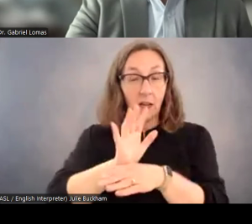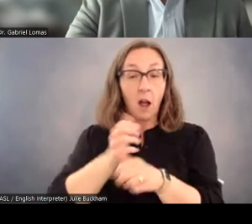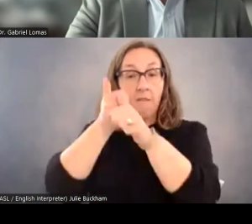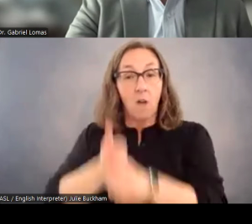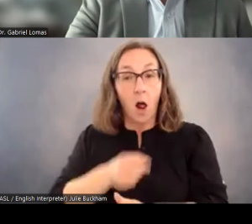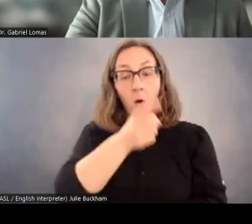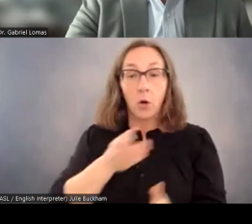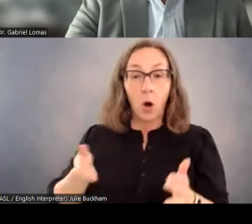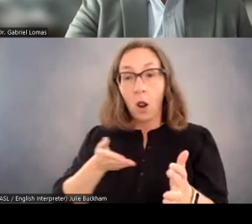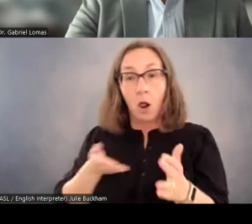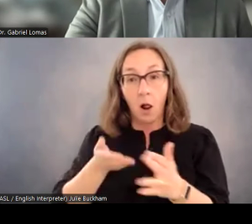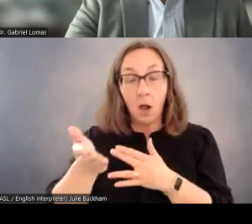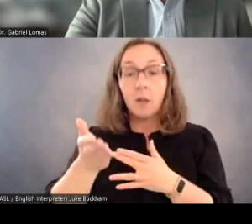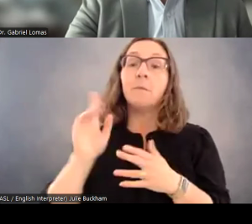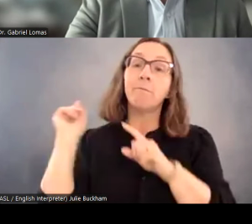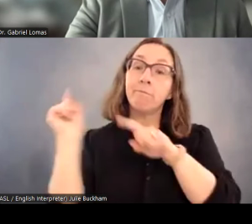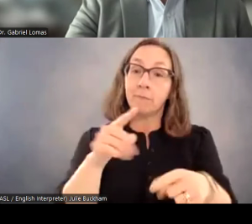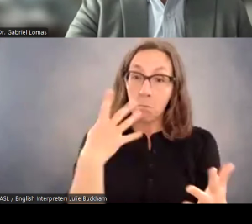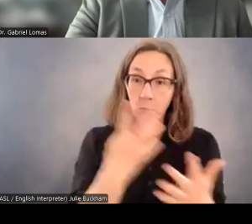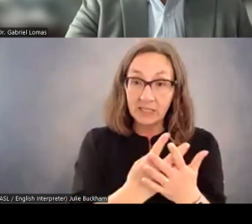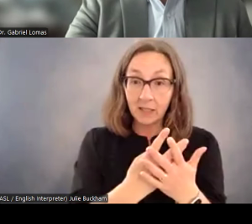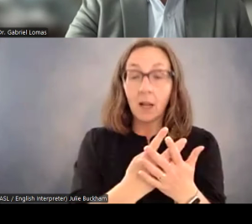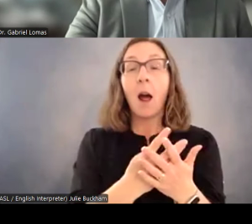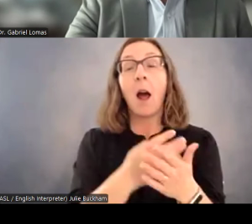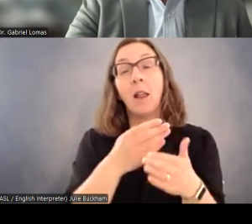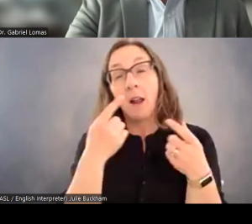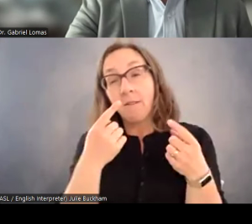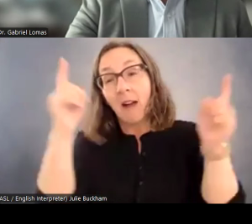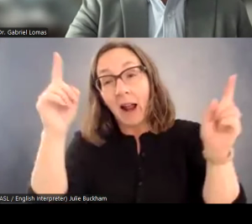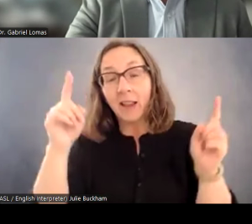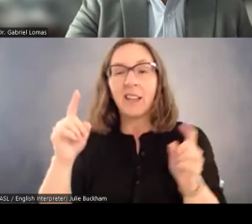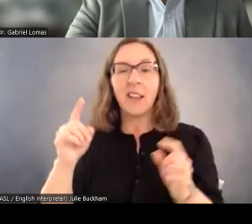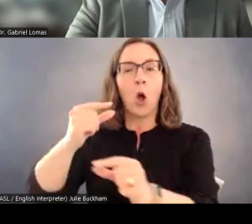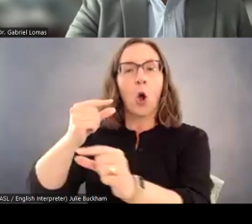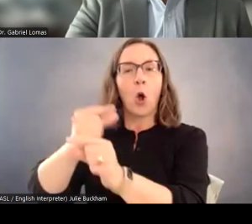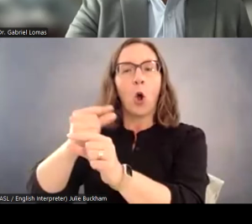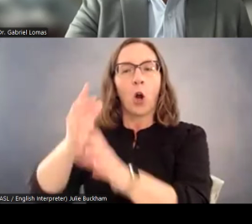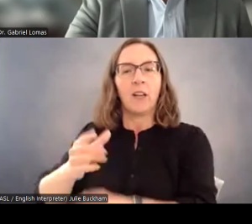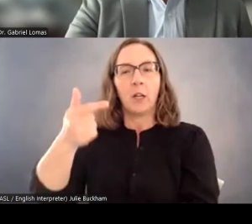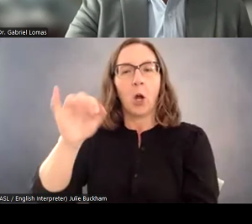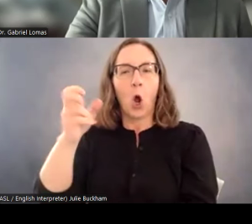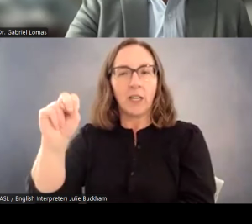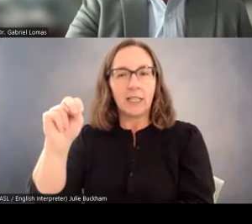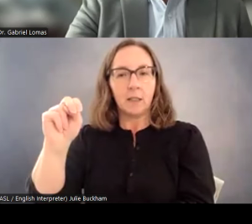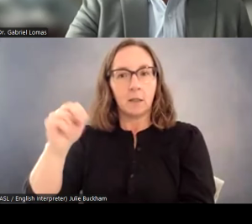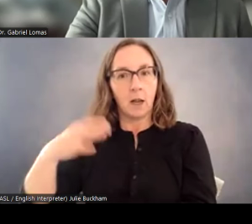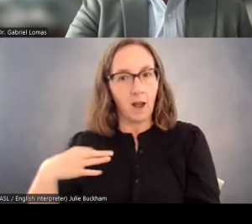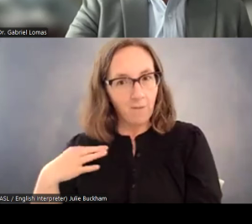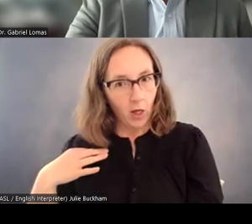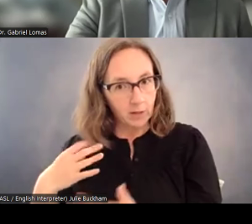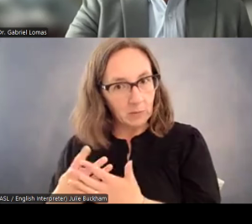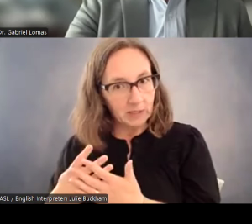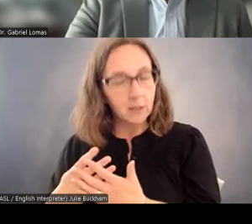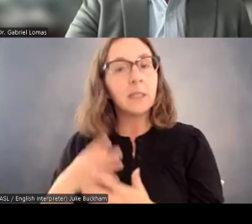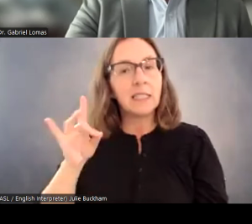then eventually a guardian taking her out of the prison setting who had been a volunteer in the prison and